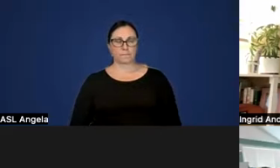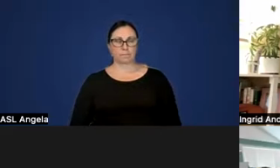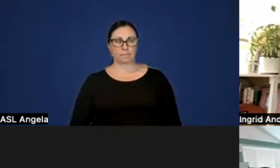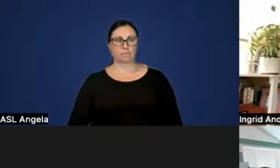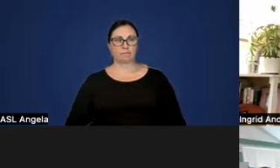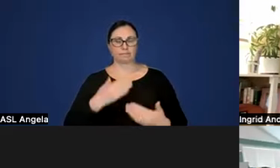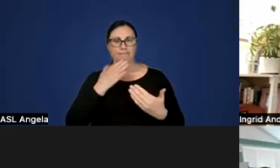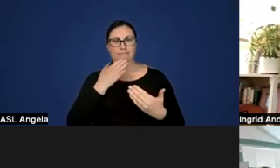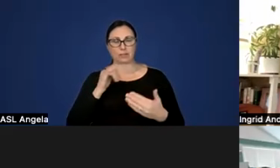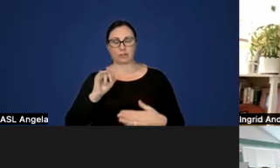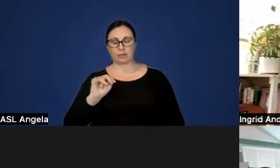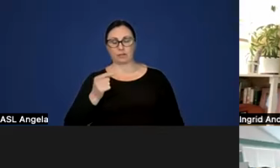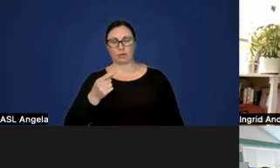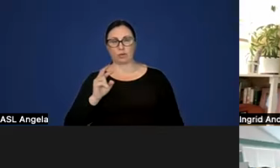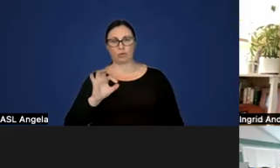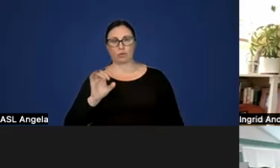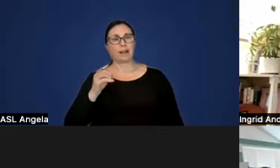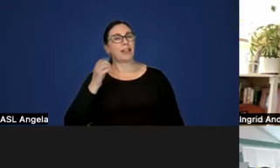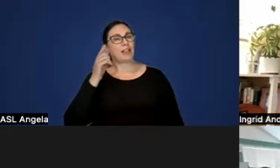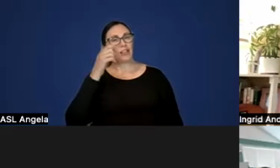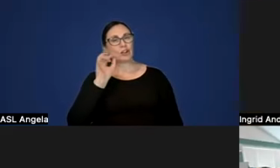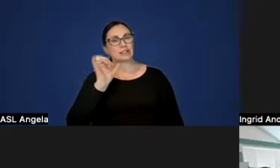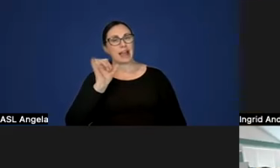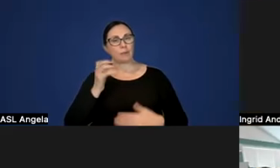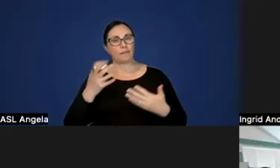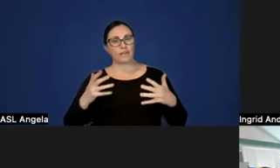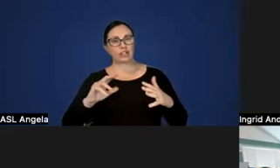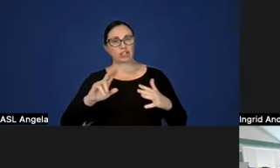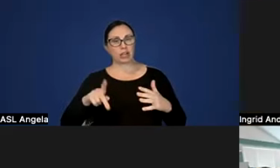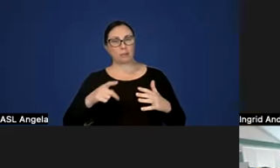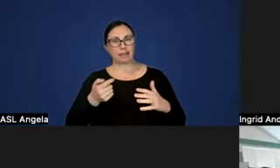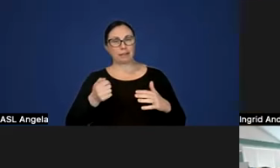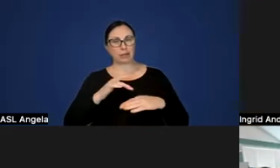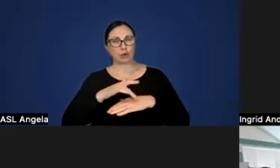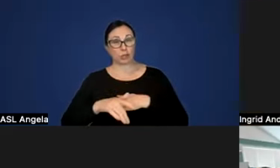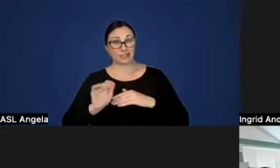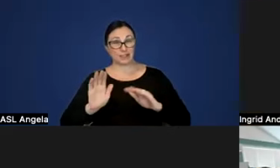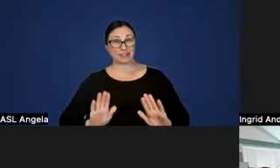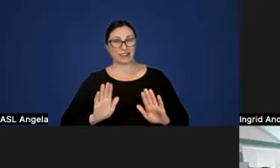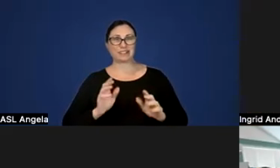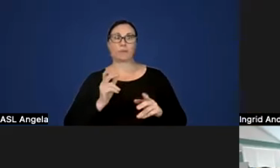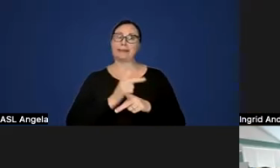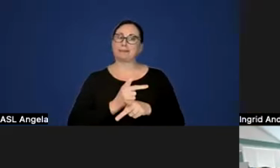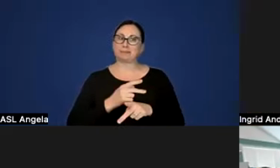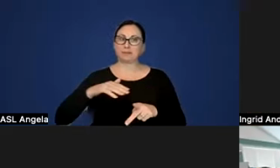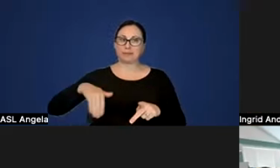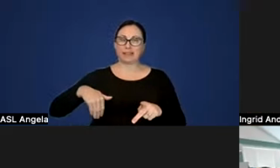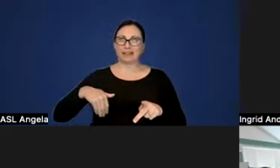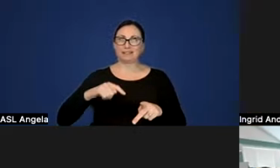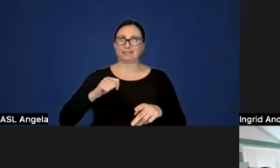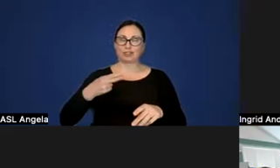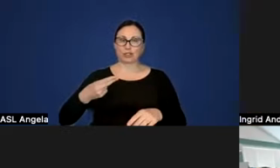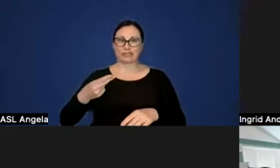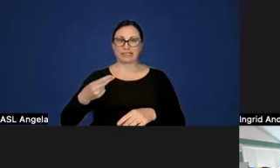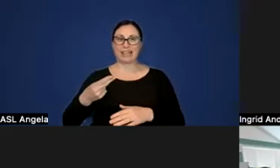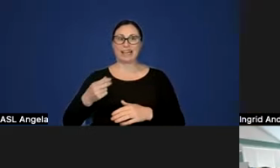Thank you, Ingrid. So it looks like we're getting done a little bit early, so that's great. Since we kept you late Thursday. I just